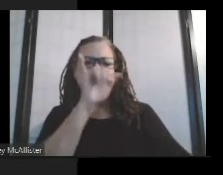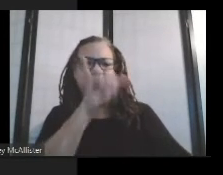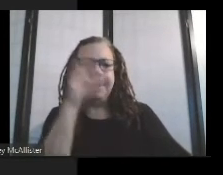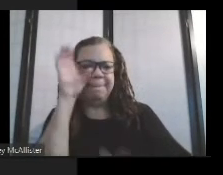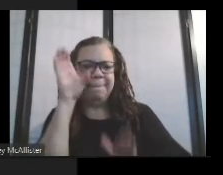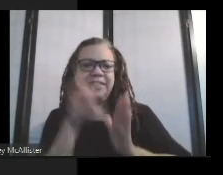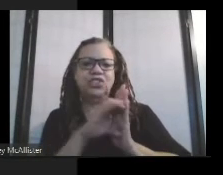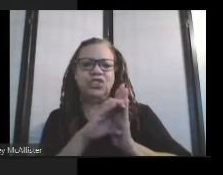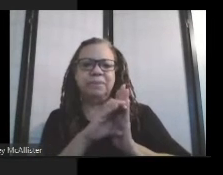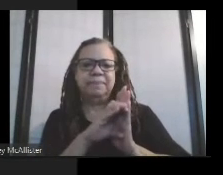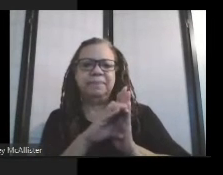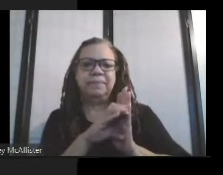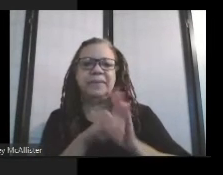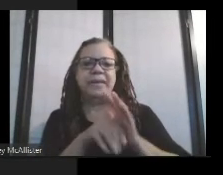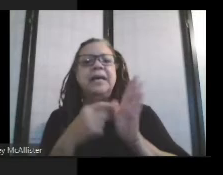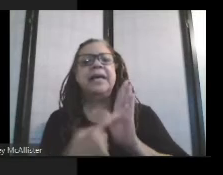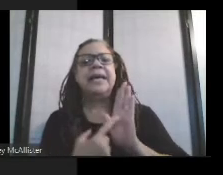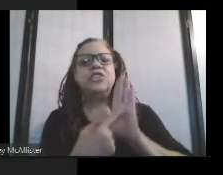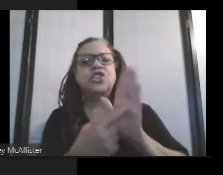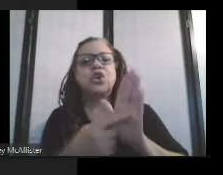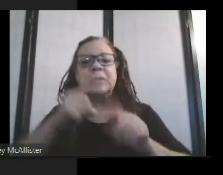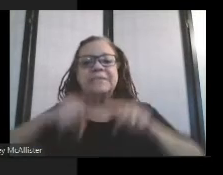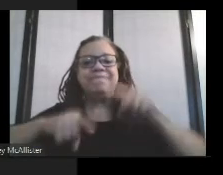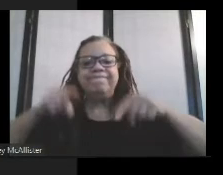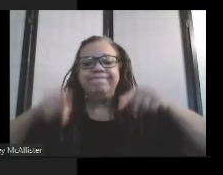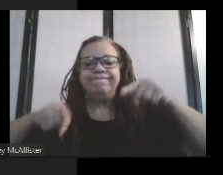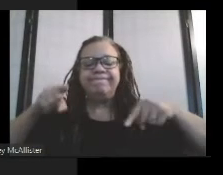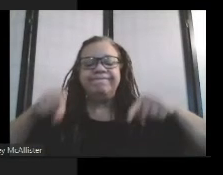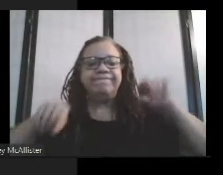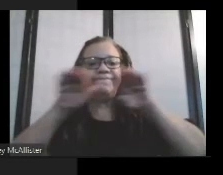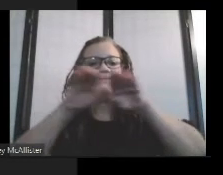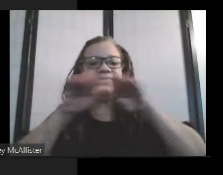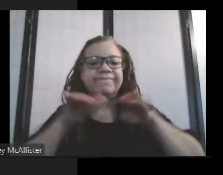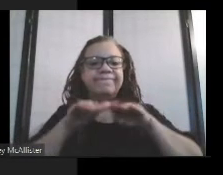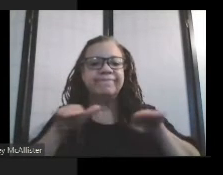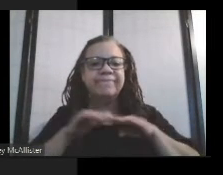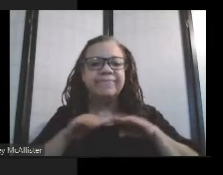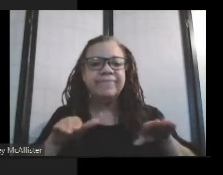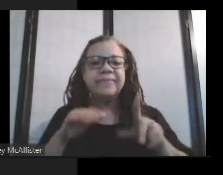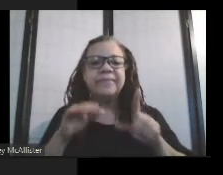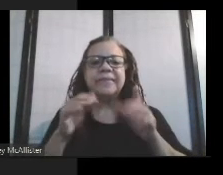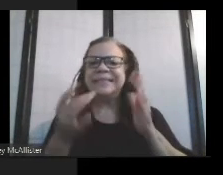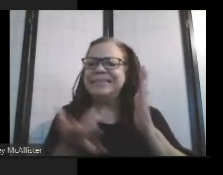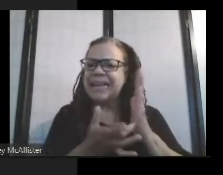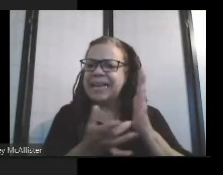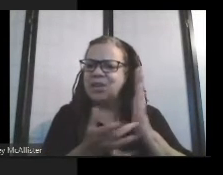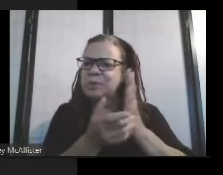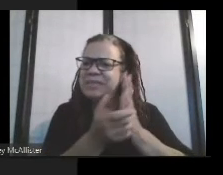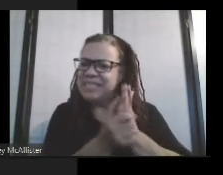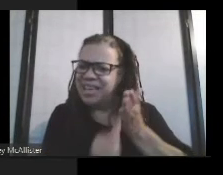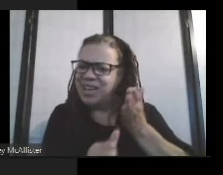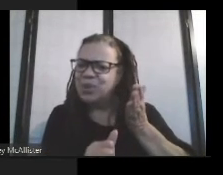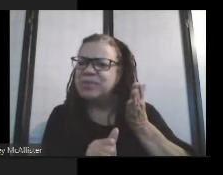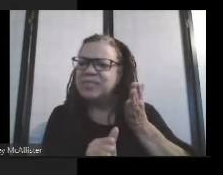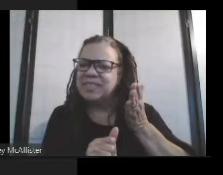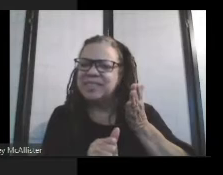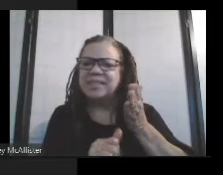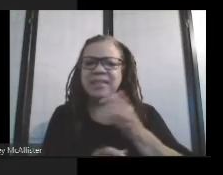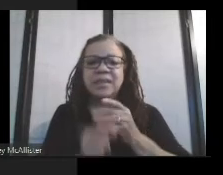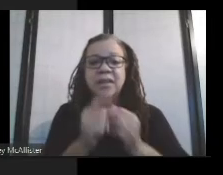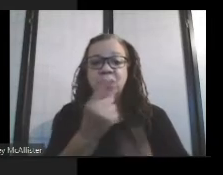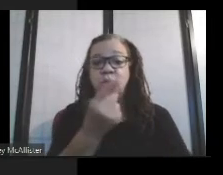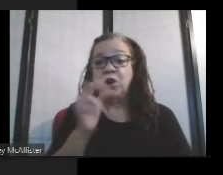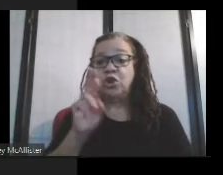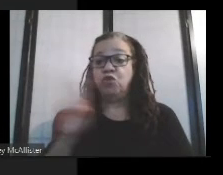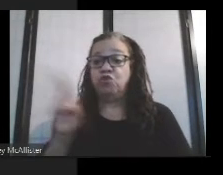this one because it shows the varying levels of, I guess, technical skill, but the fact